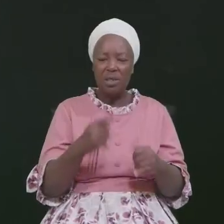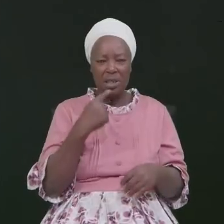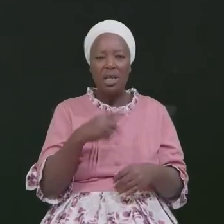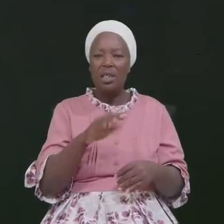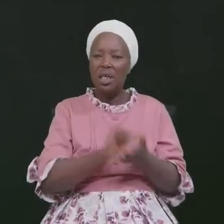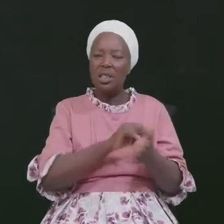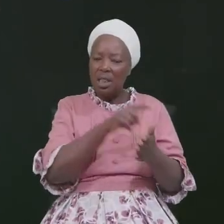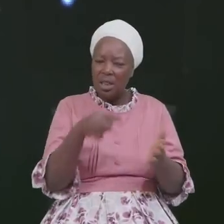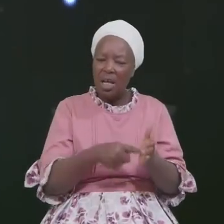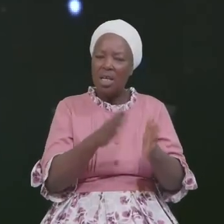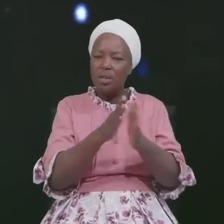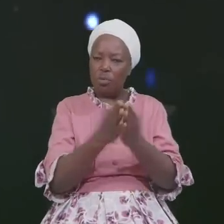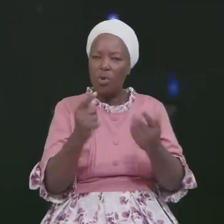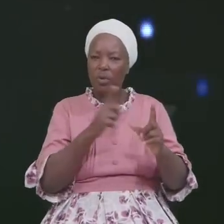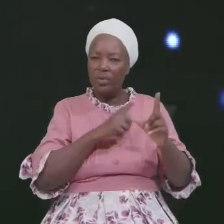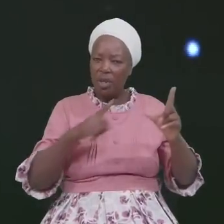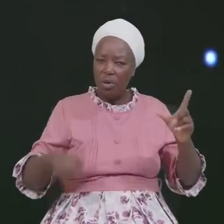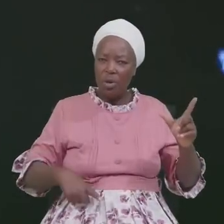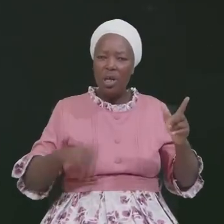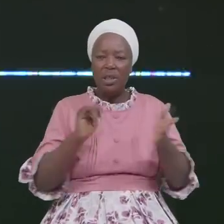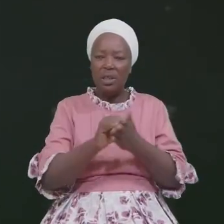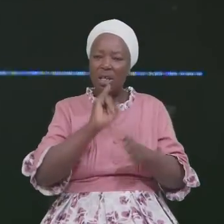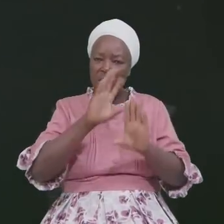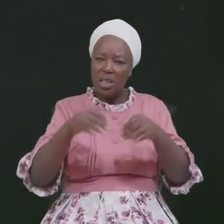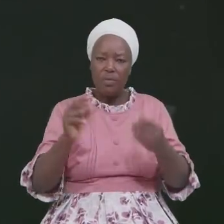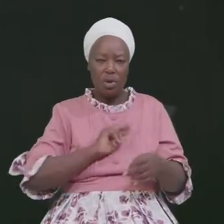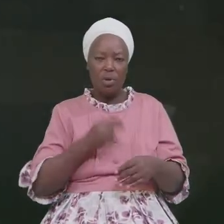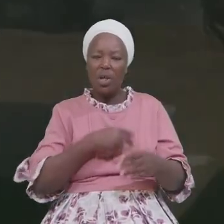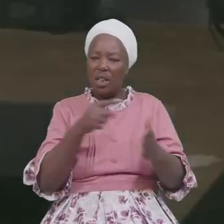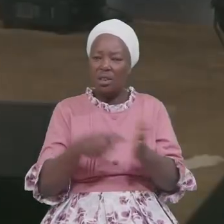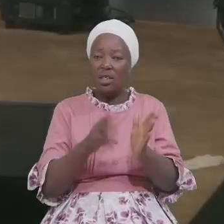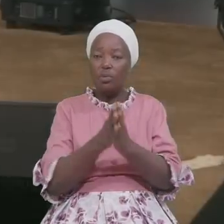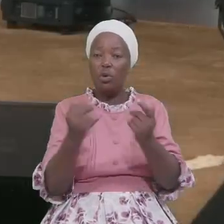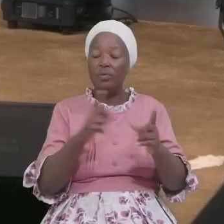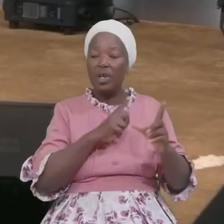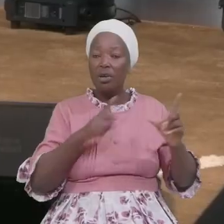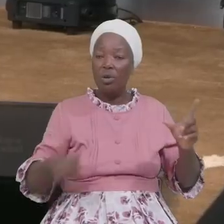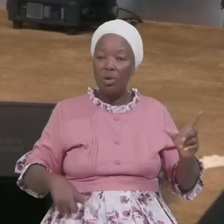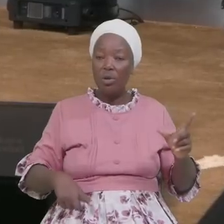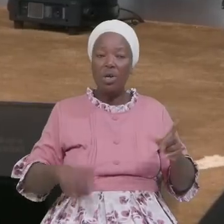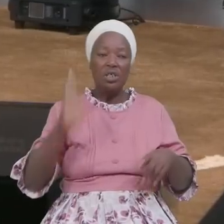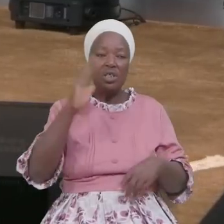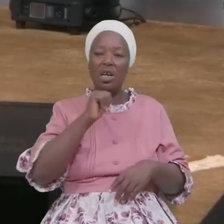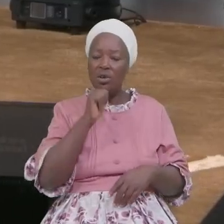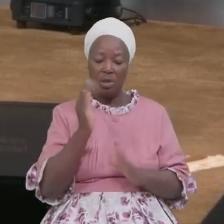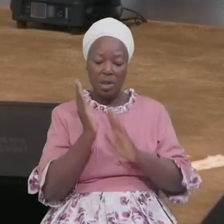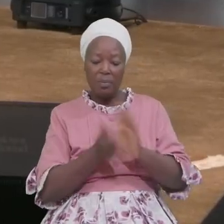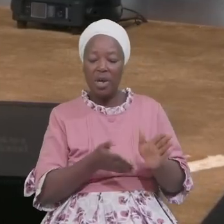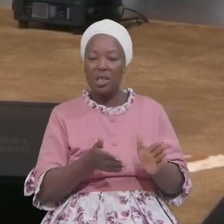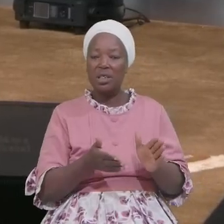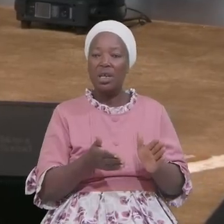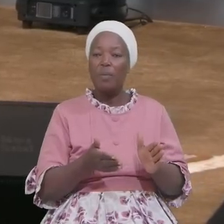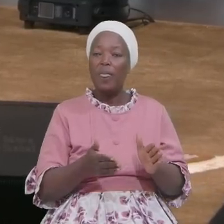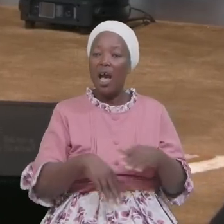the Lord that he has given us, this book of the Lord shall not depart